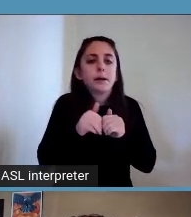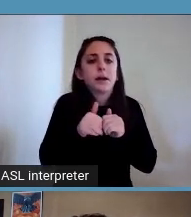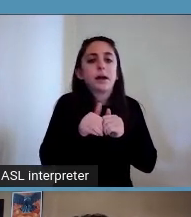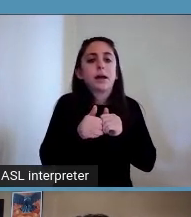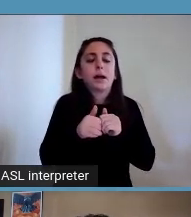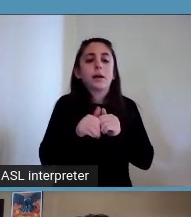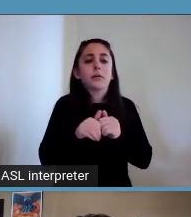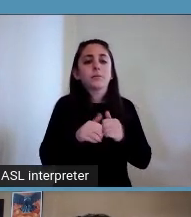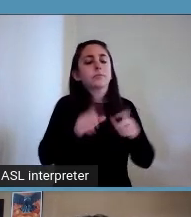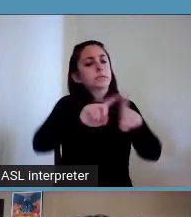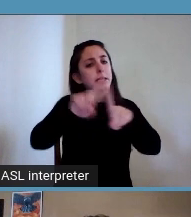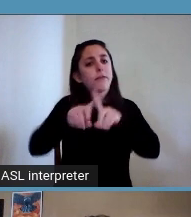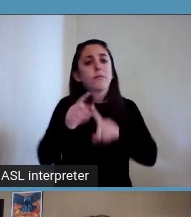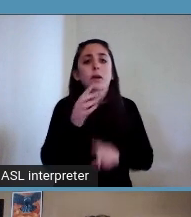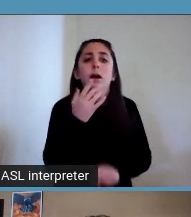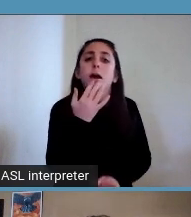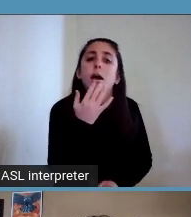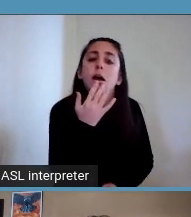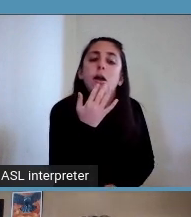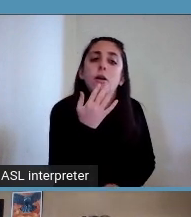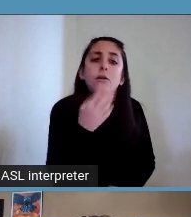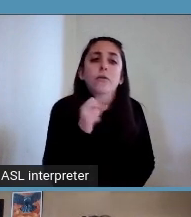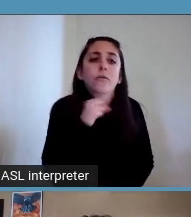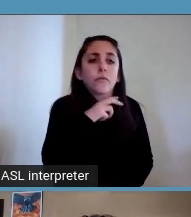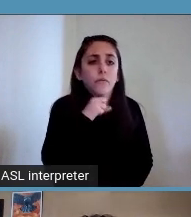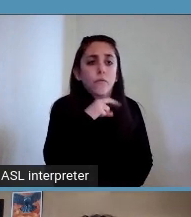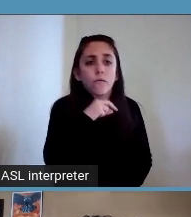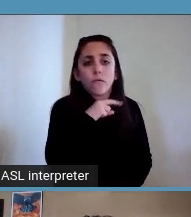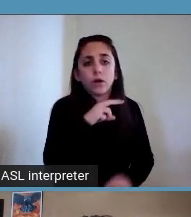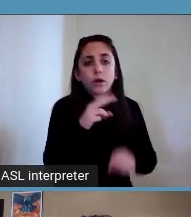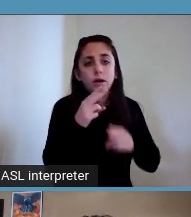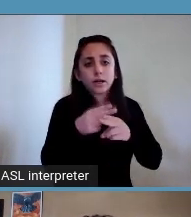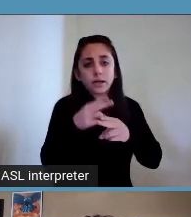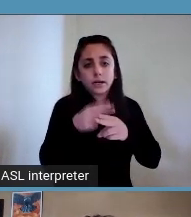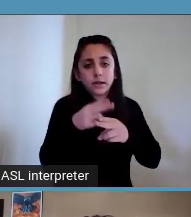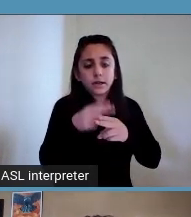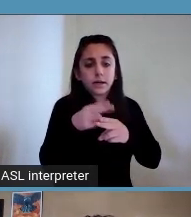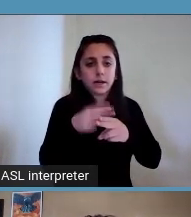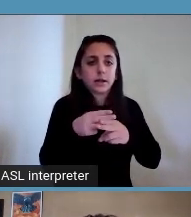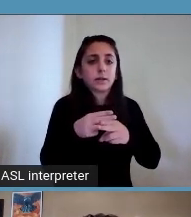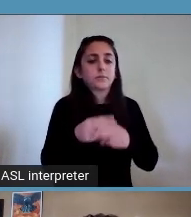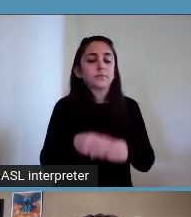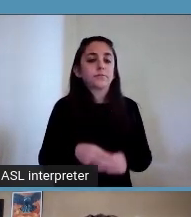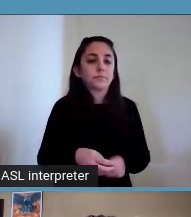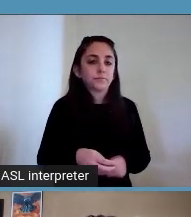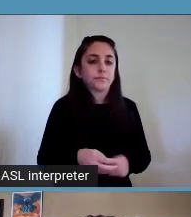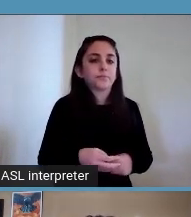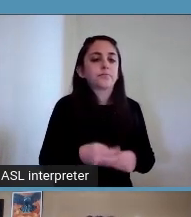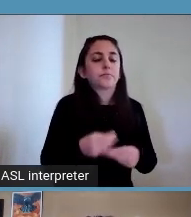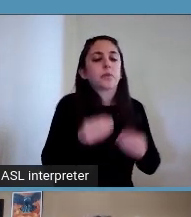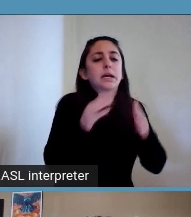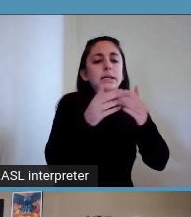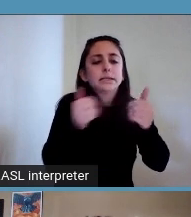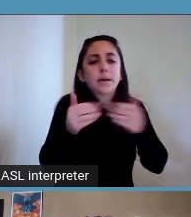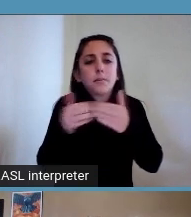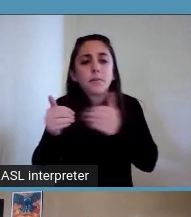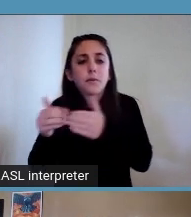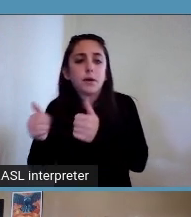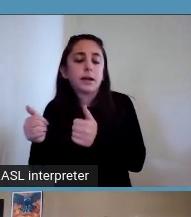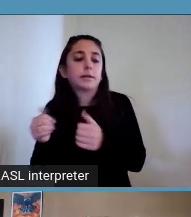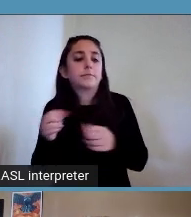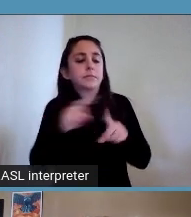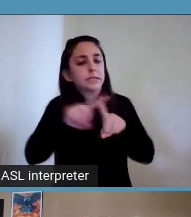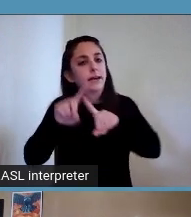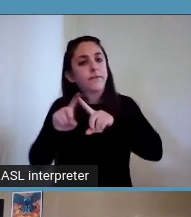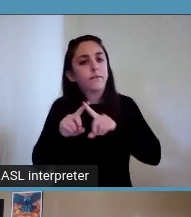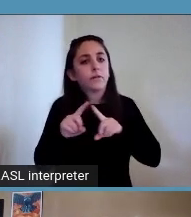frog names, and they are staggered by season. It's titled Northwood's Frog Call Phenology in the